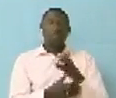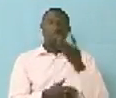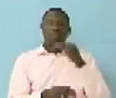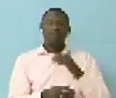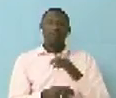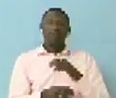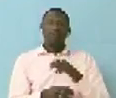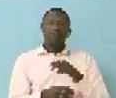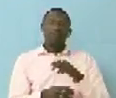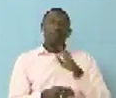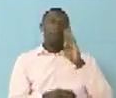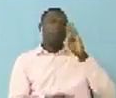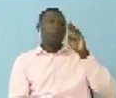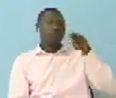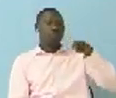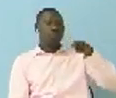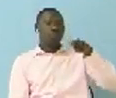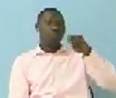Bunja,